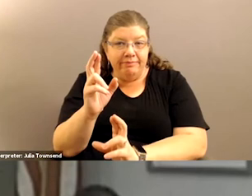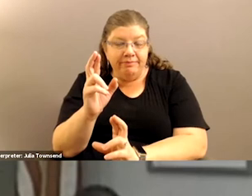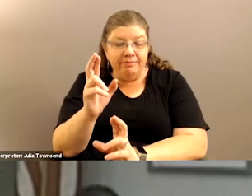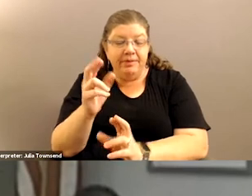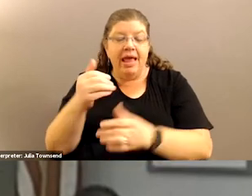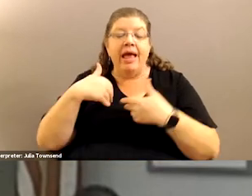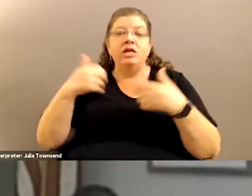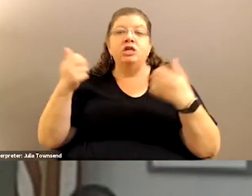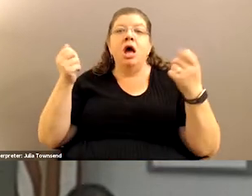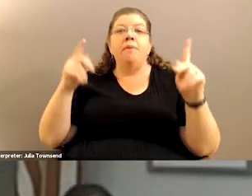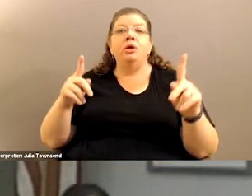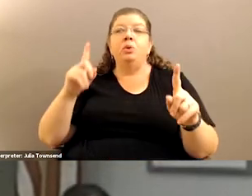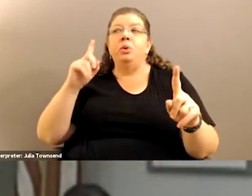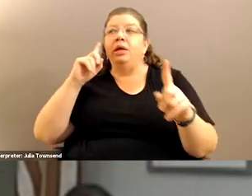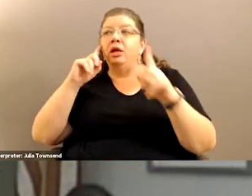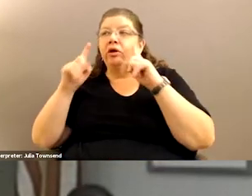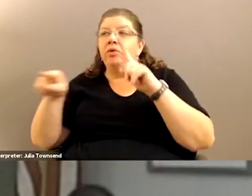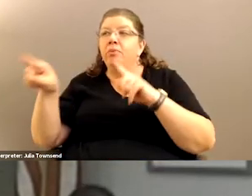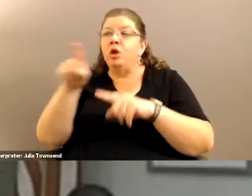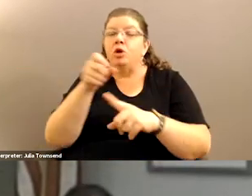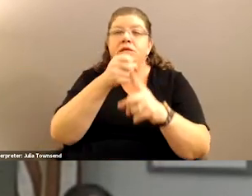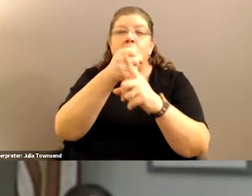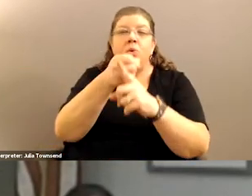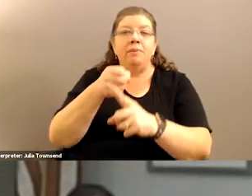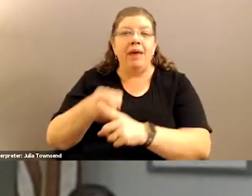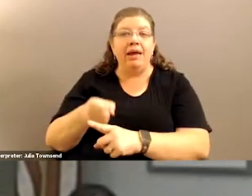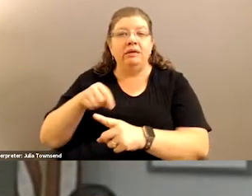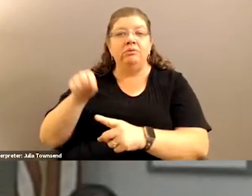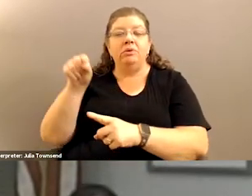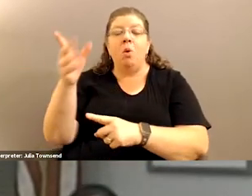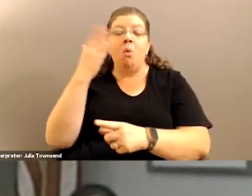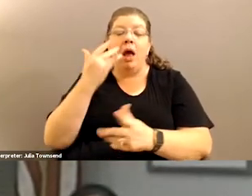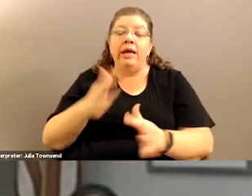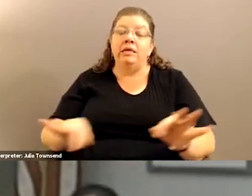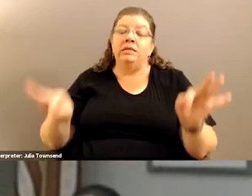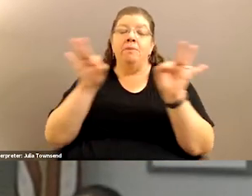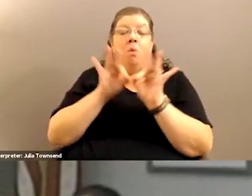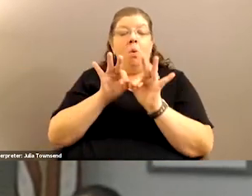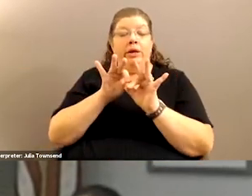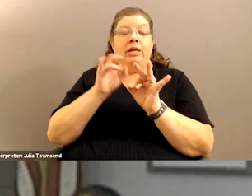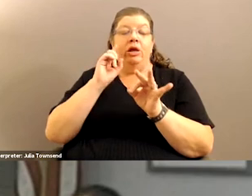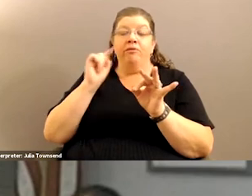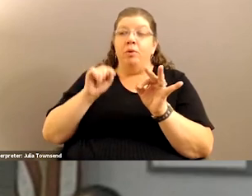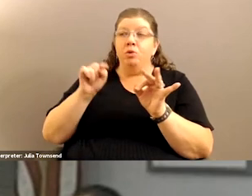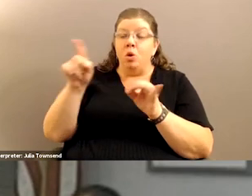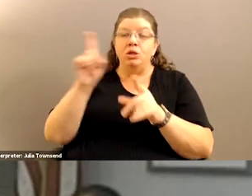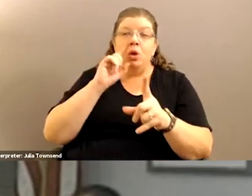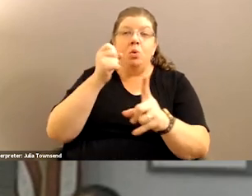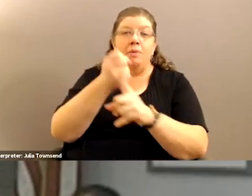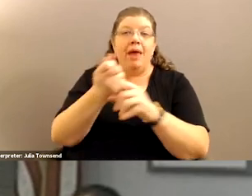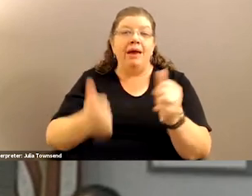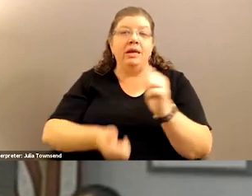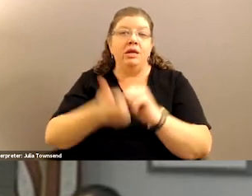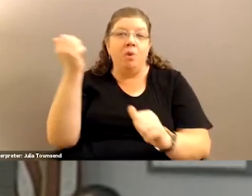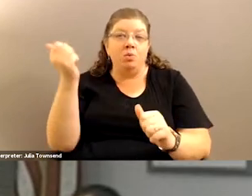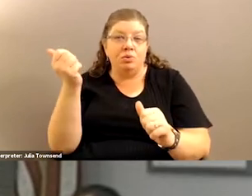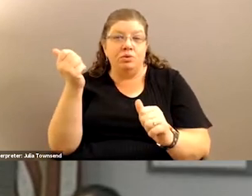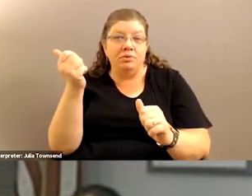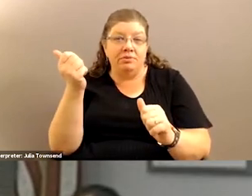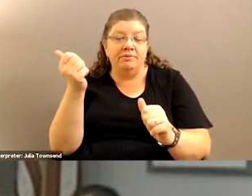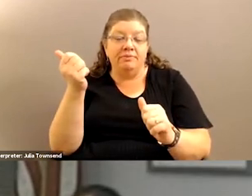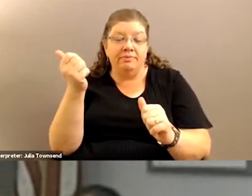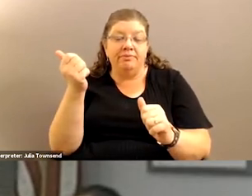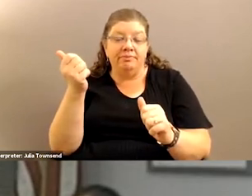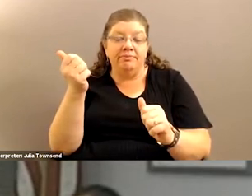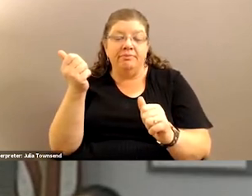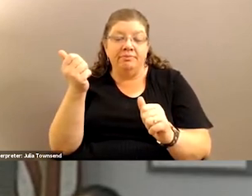opportunity to hear from those who are impacted the closely it's it's so important to hear from from those who are impacted the most about it we